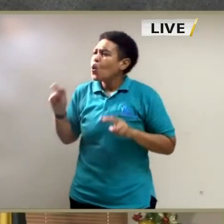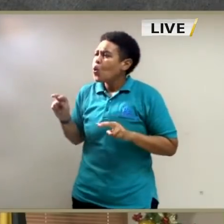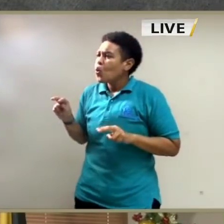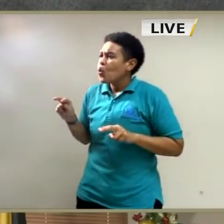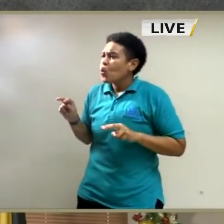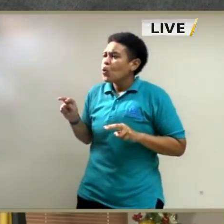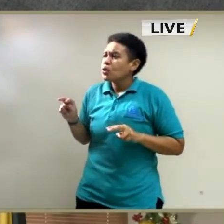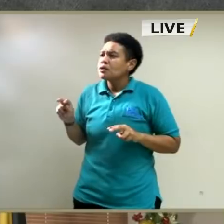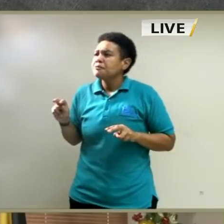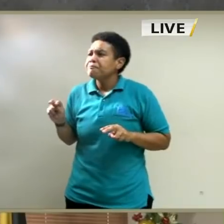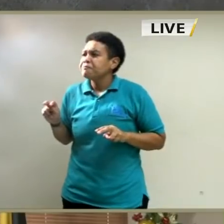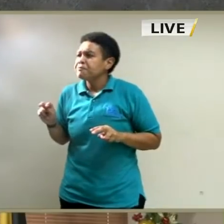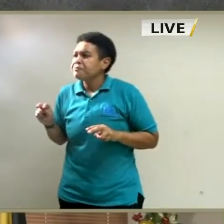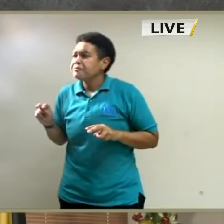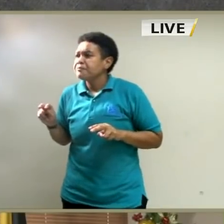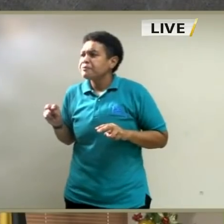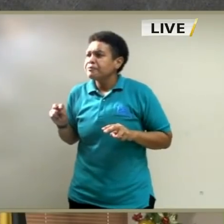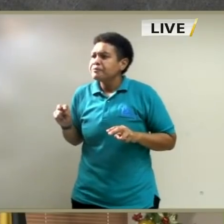For